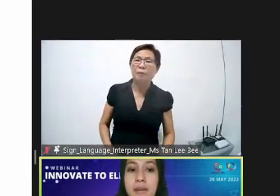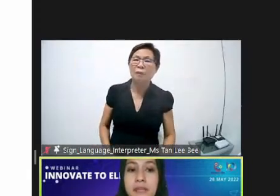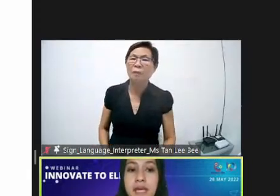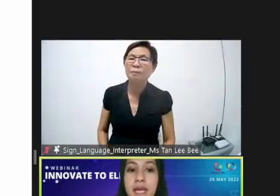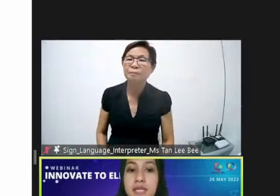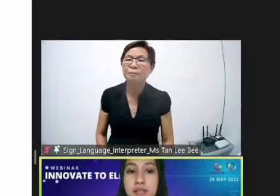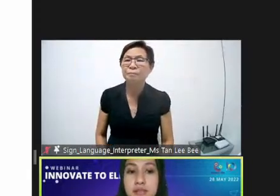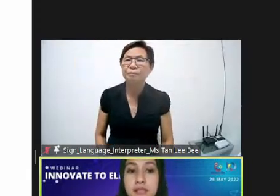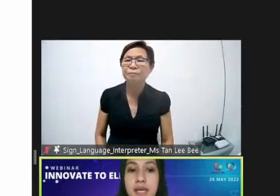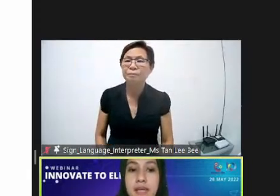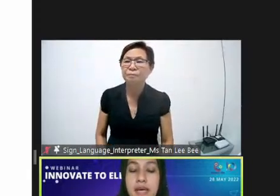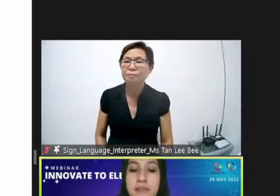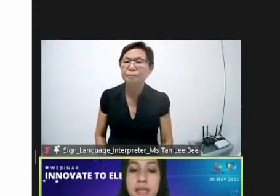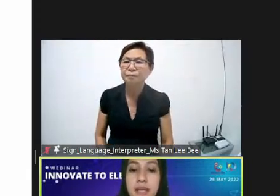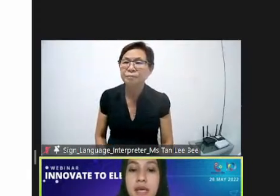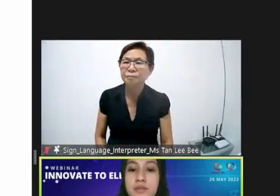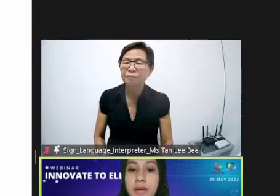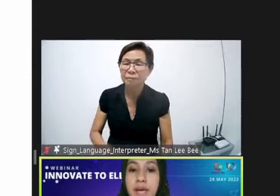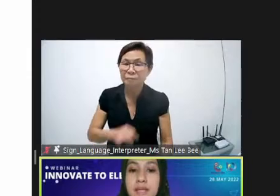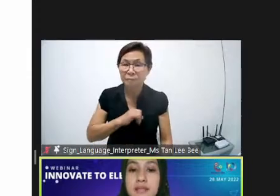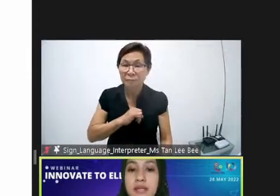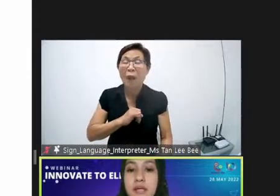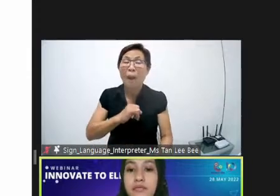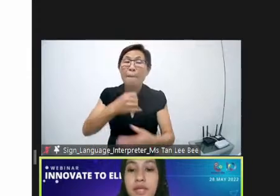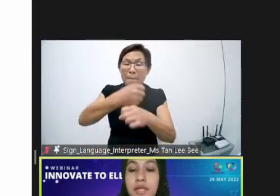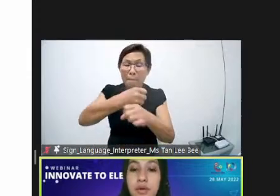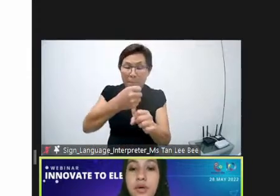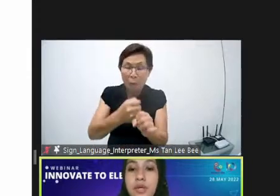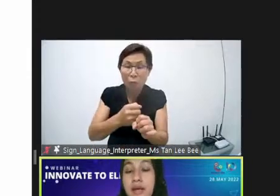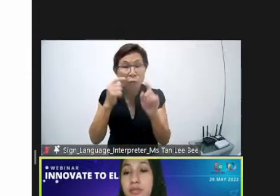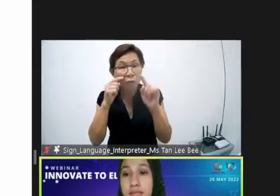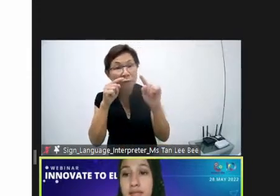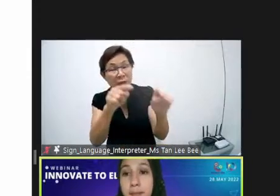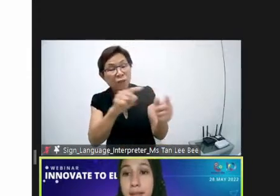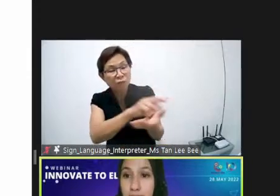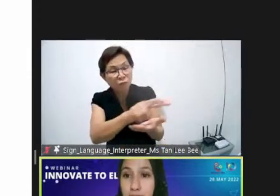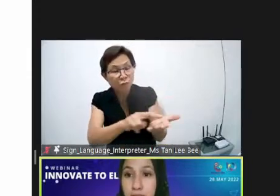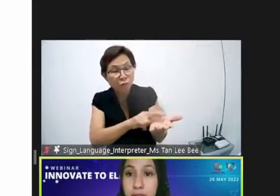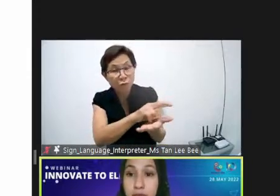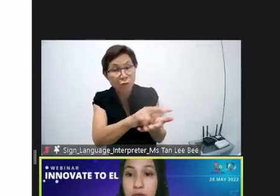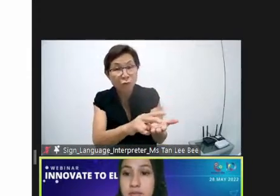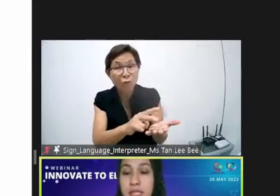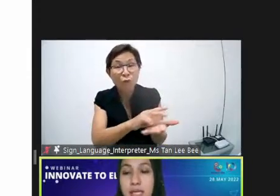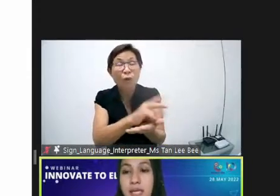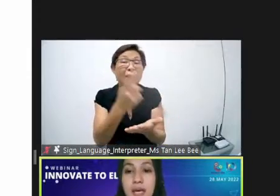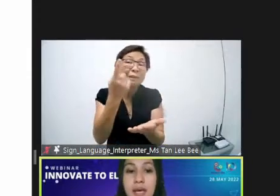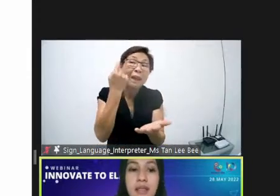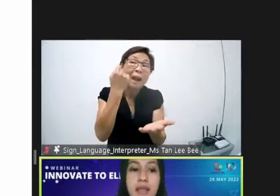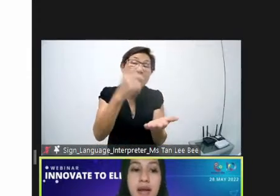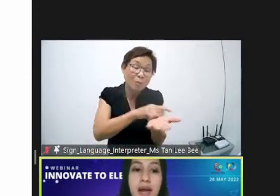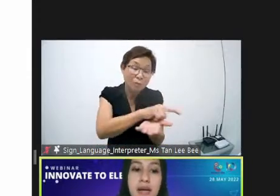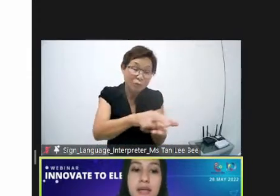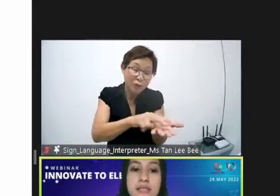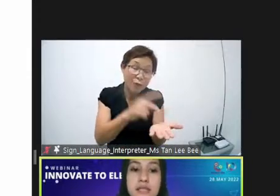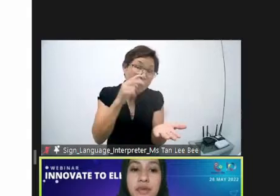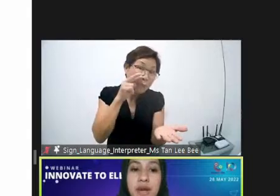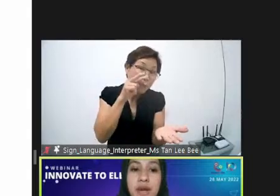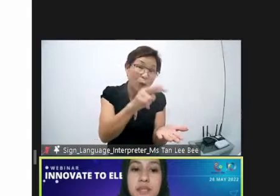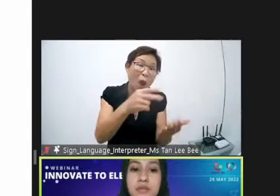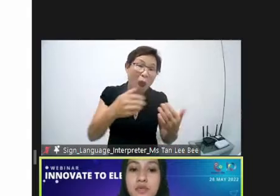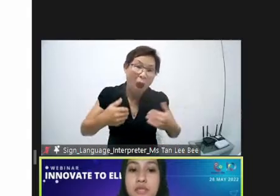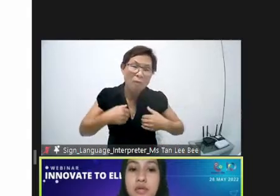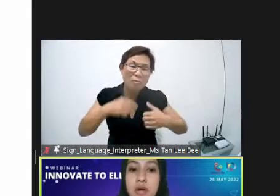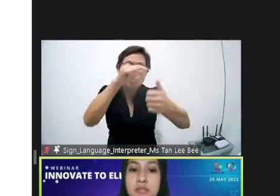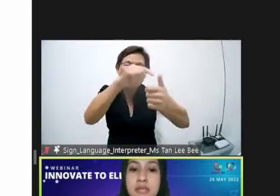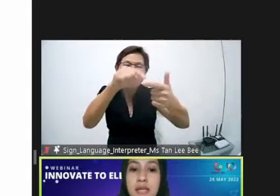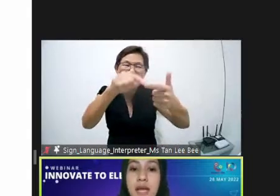In the application that I made, as you can see the video that was played previously, there are several